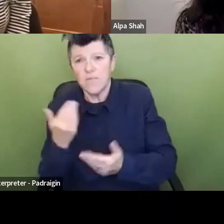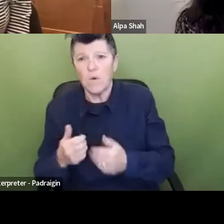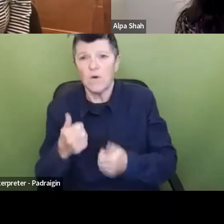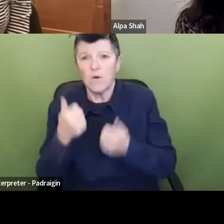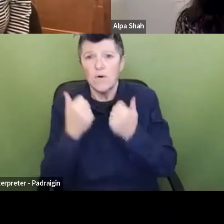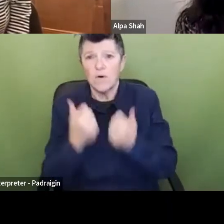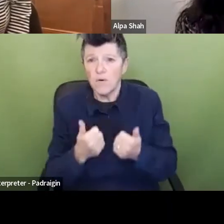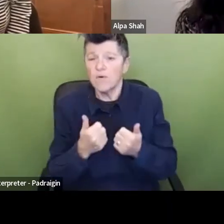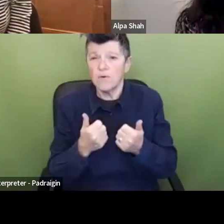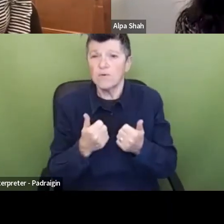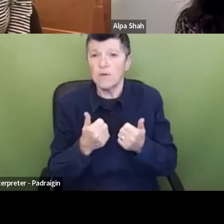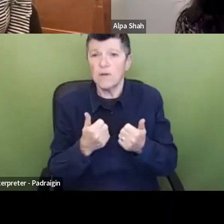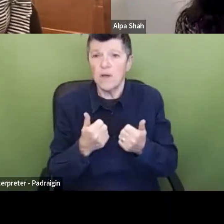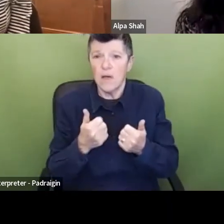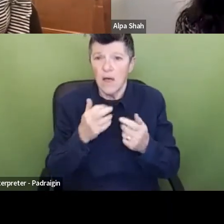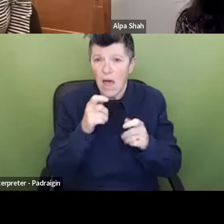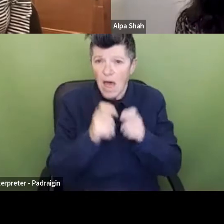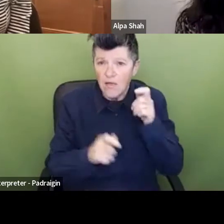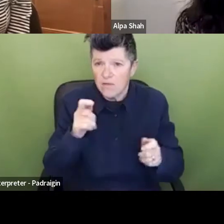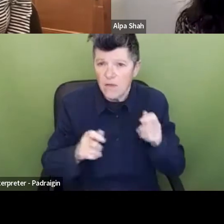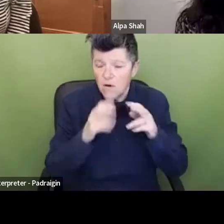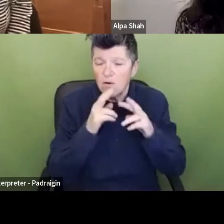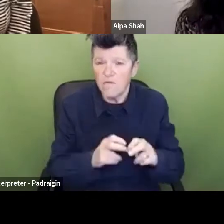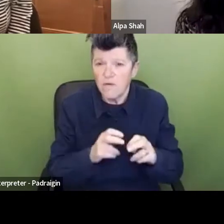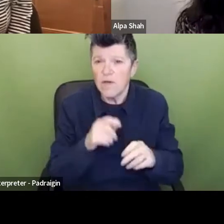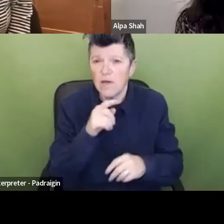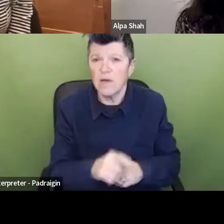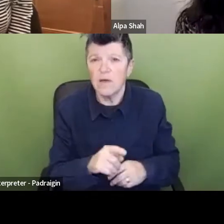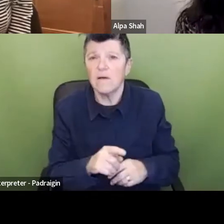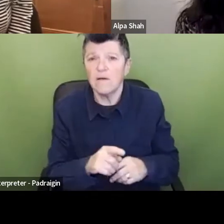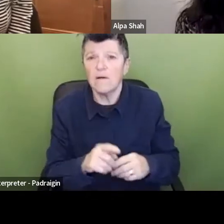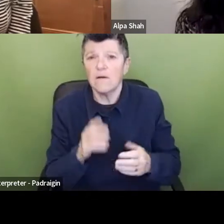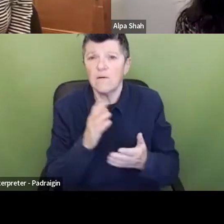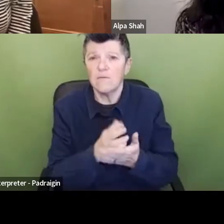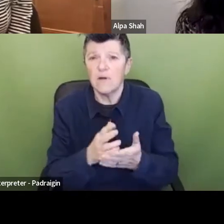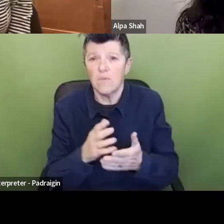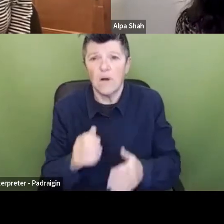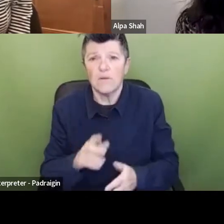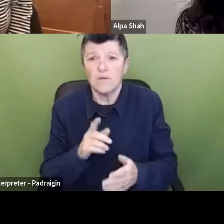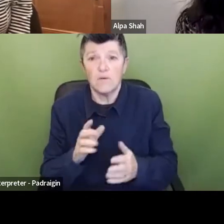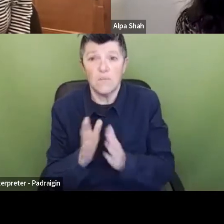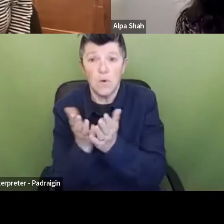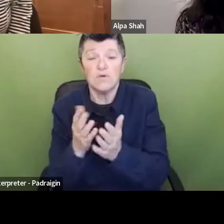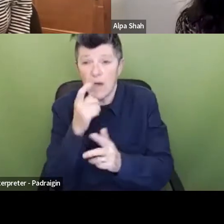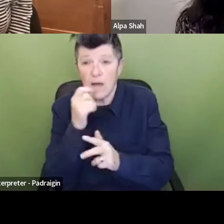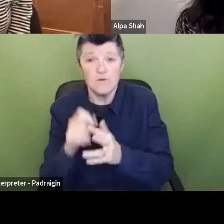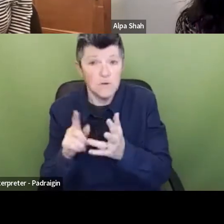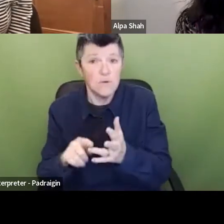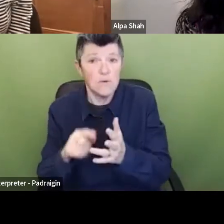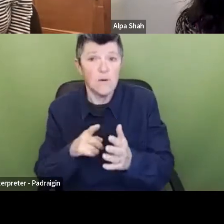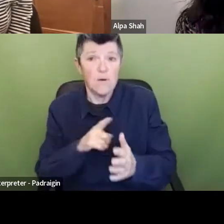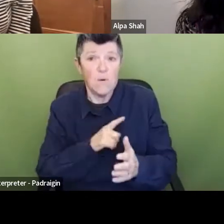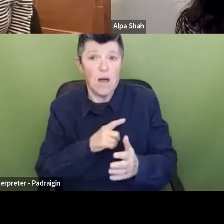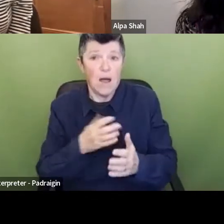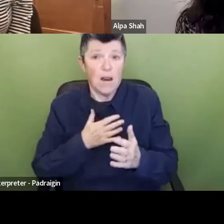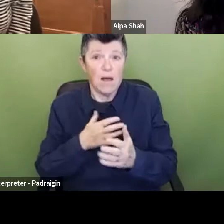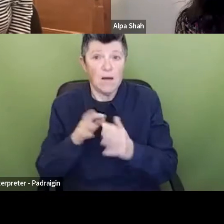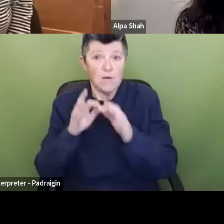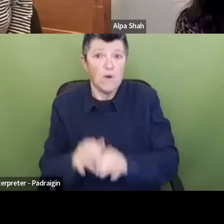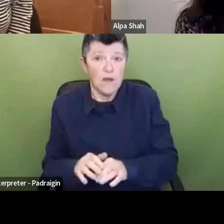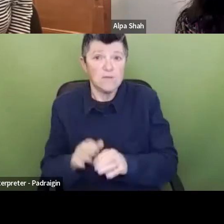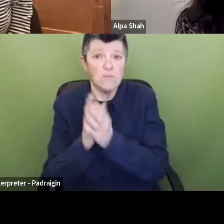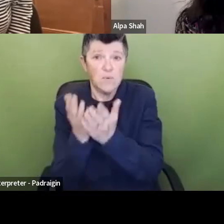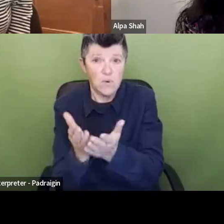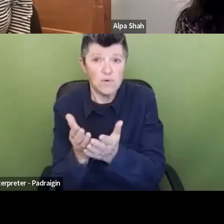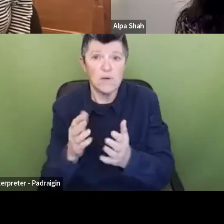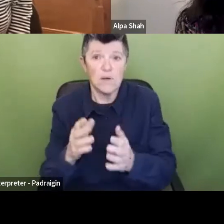front, and what good books do, and why I really like writing books with and based on the anthropological research I've